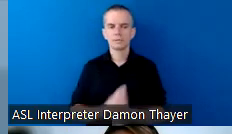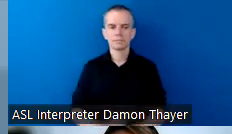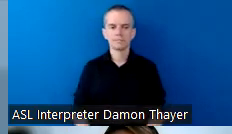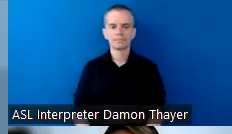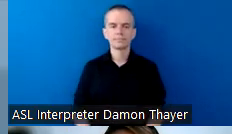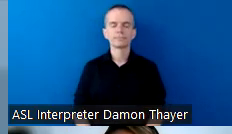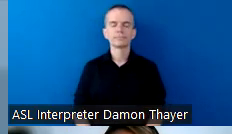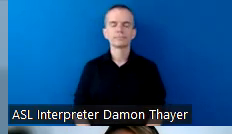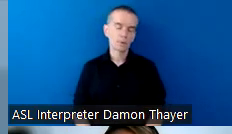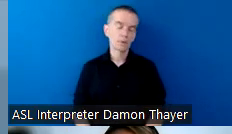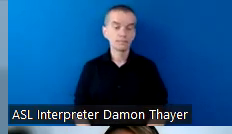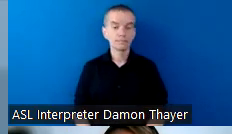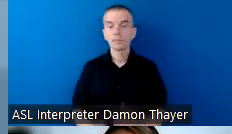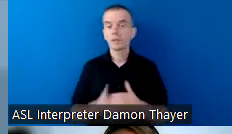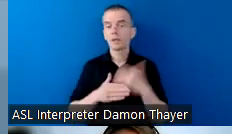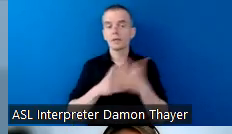Okay, next slide, please.